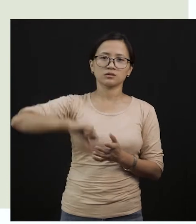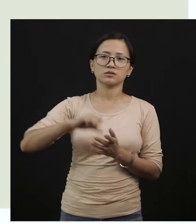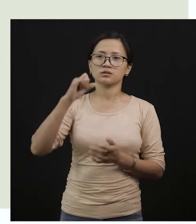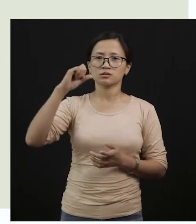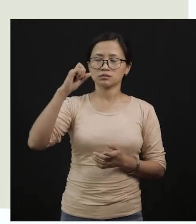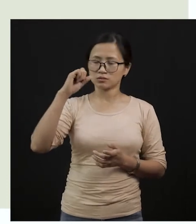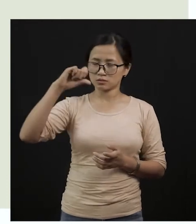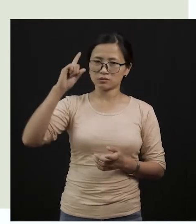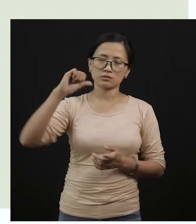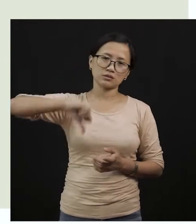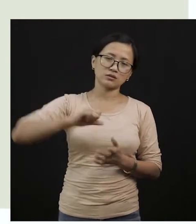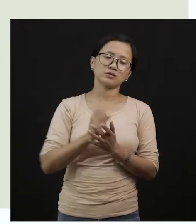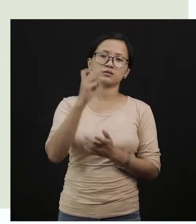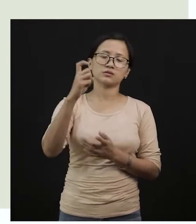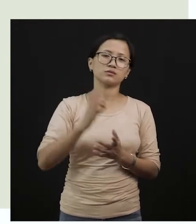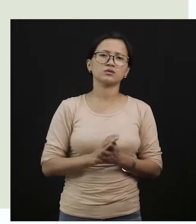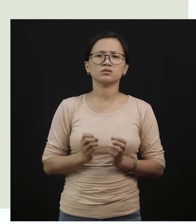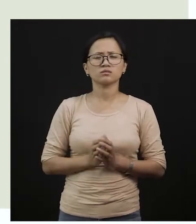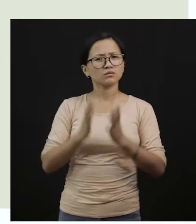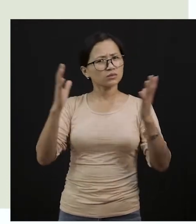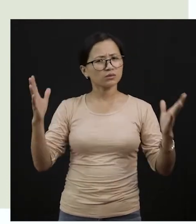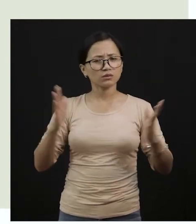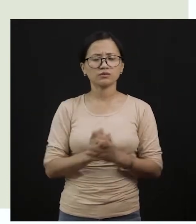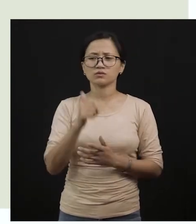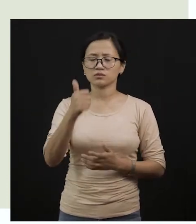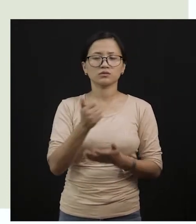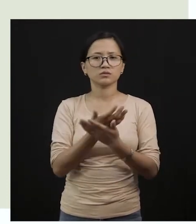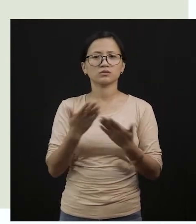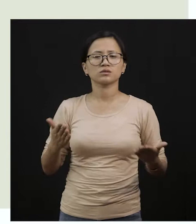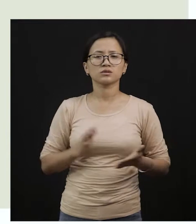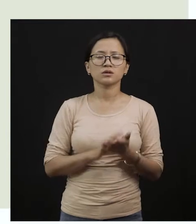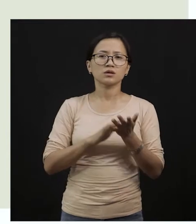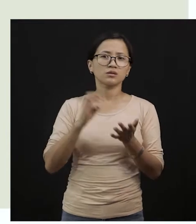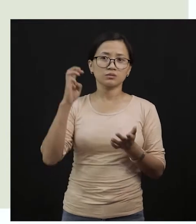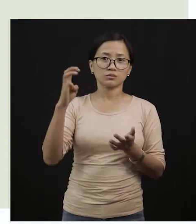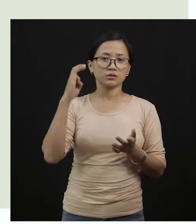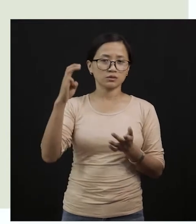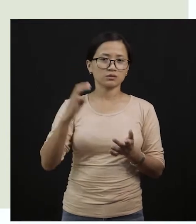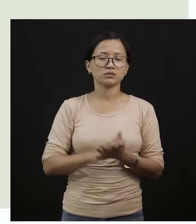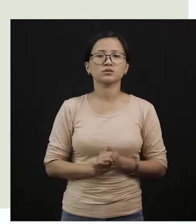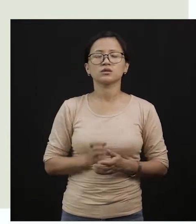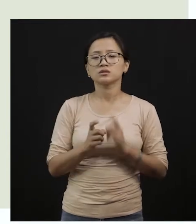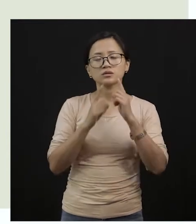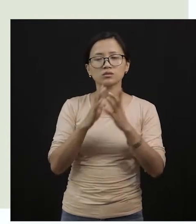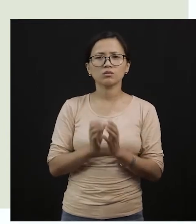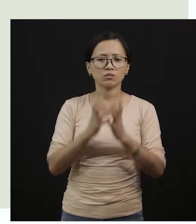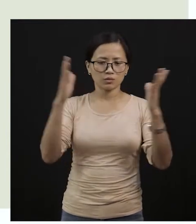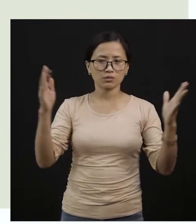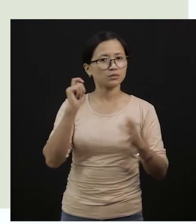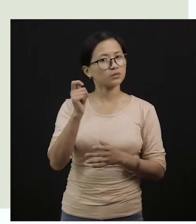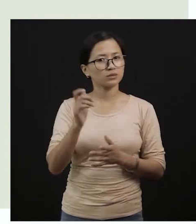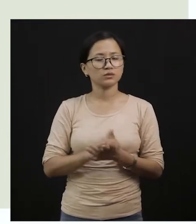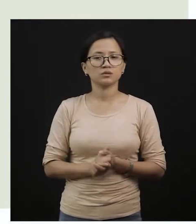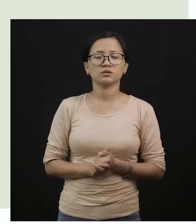1997, but she has done a lot of good things as a missionary We will be discussing more about her works, but she has